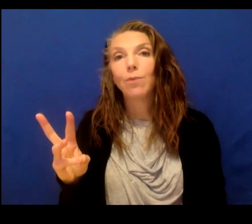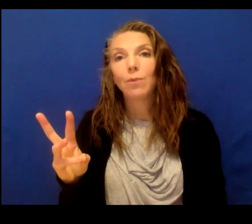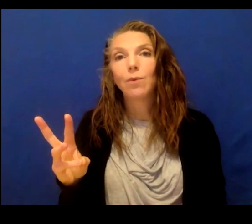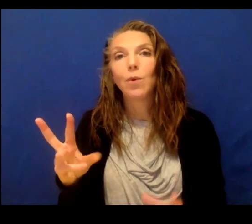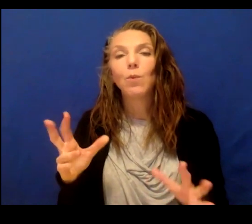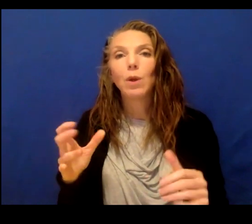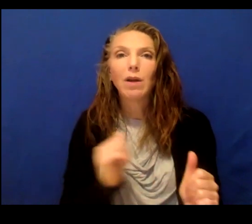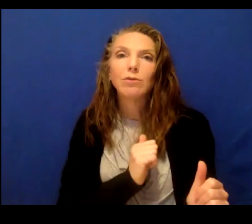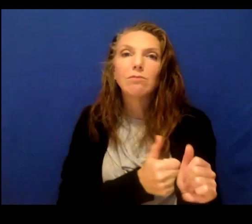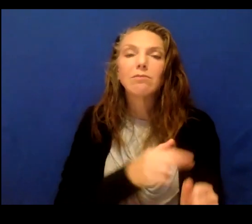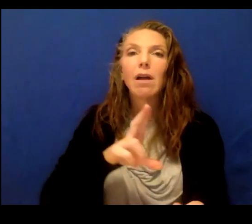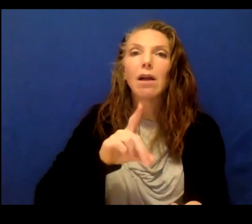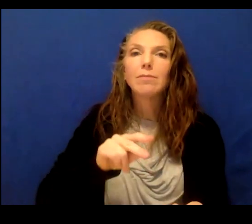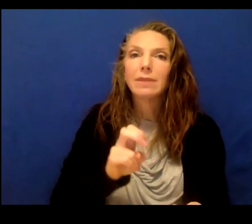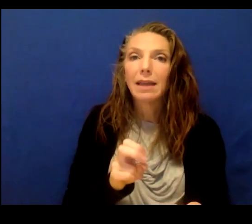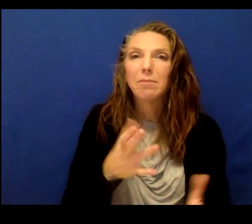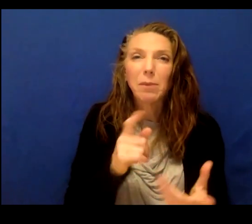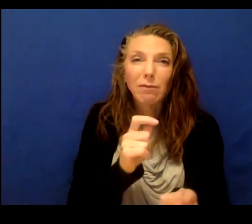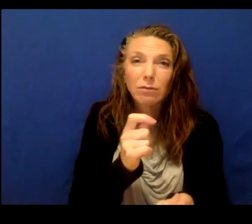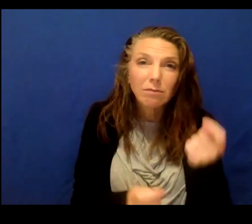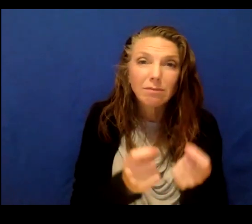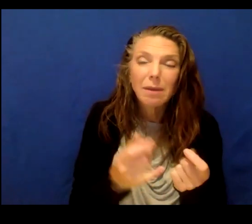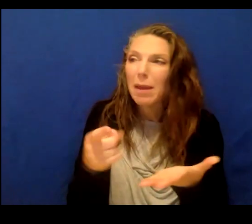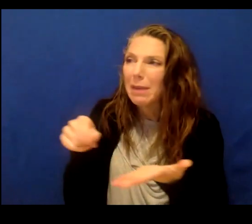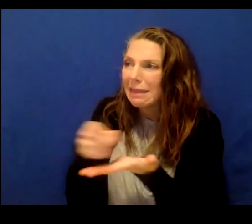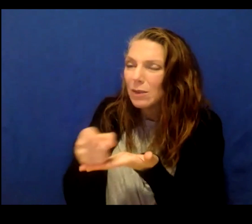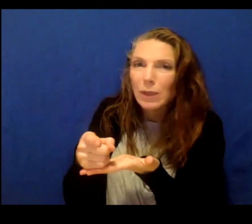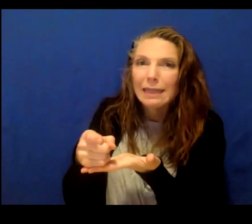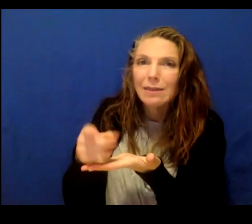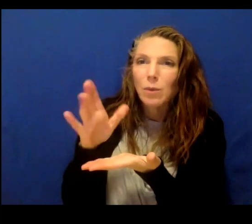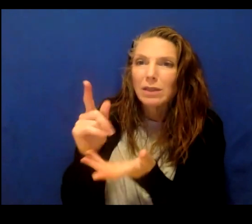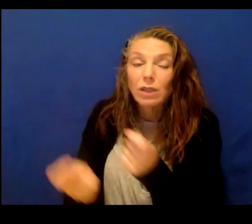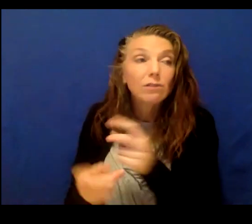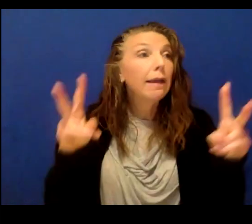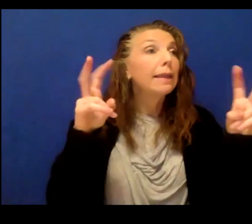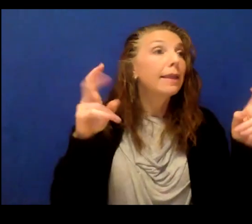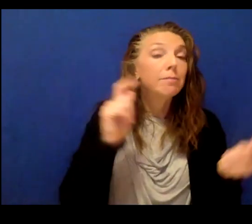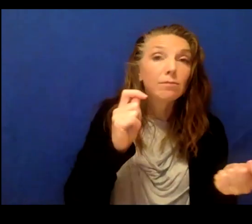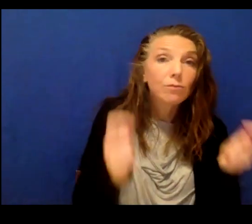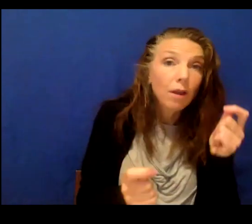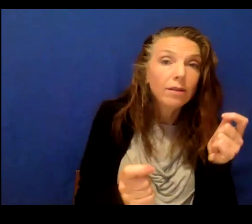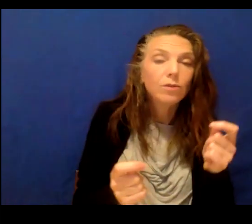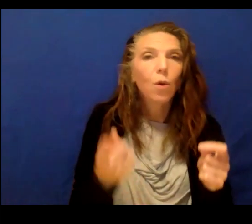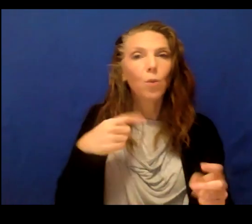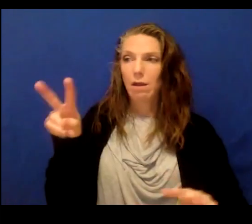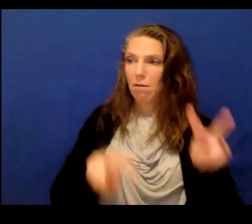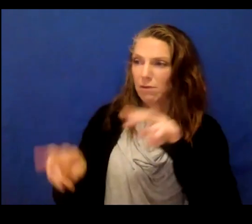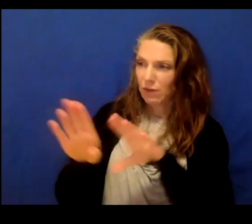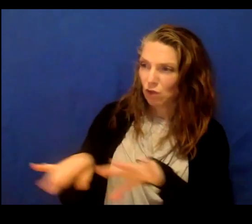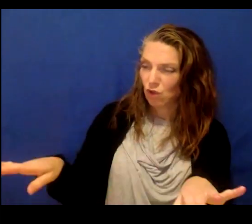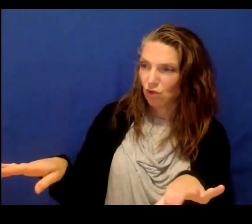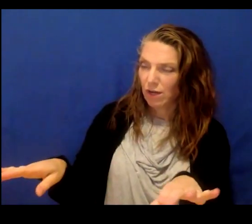we want to update them, right? Maybe the week's changing or the theme's changing, or just as we're observing children